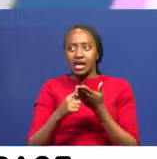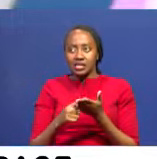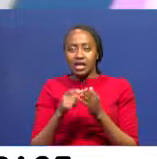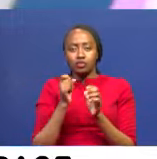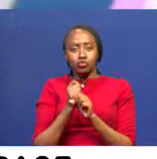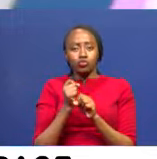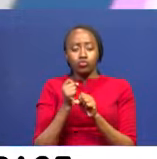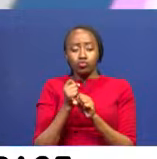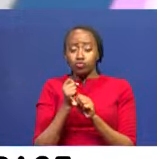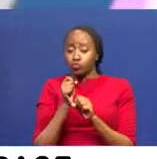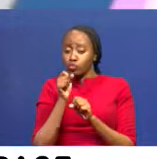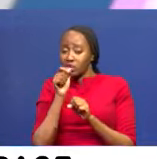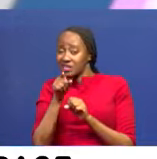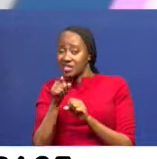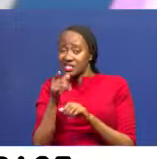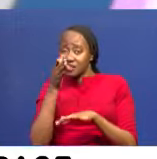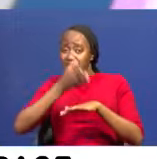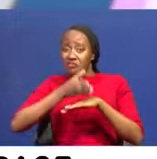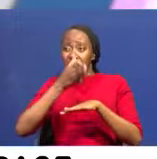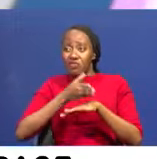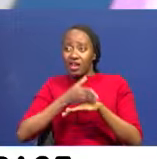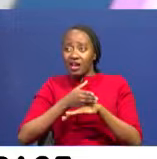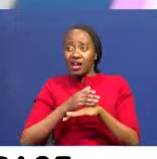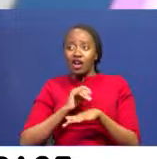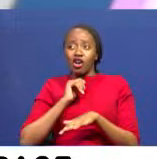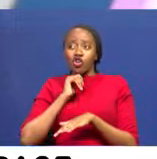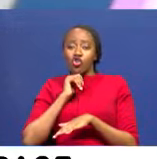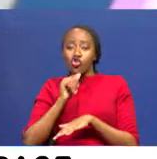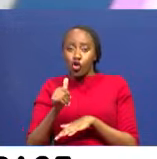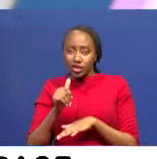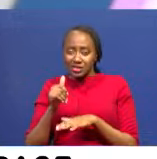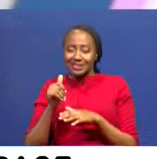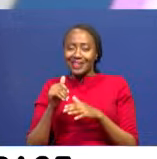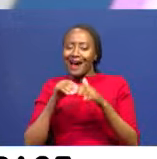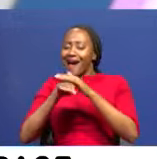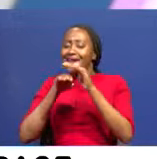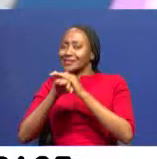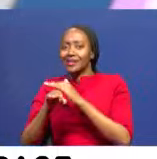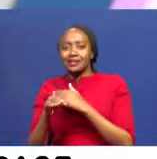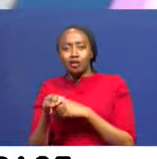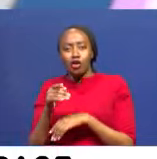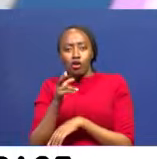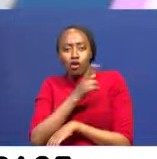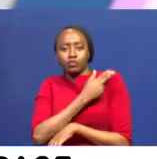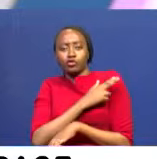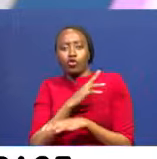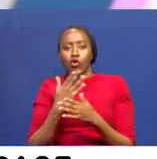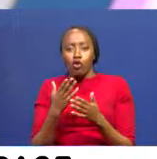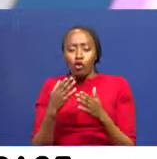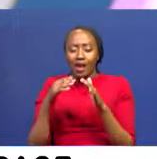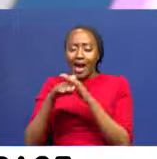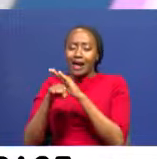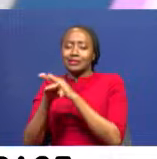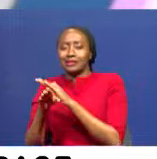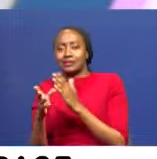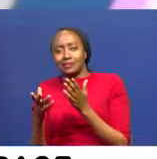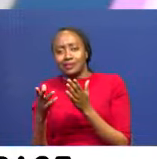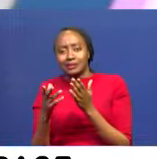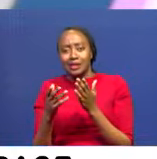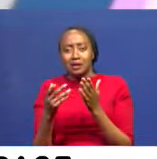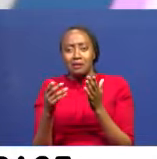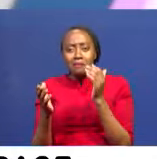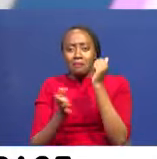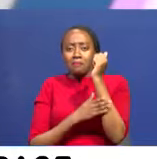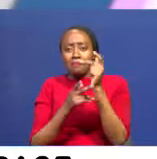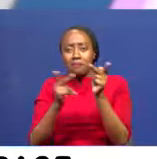that counterfeits are not making it to the hospital or to the right chains, and that they're being dealt with